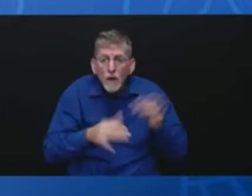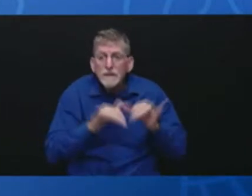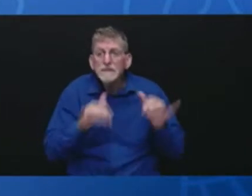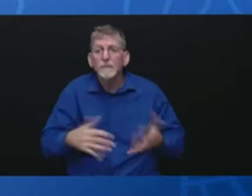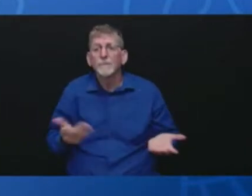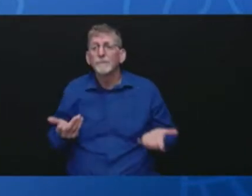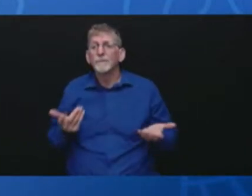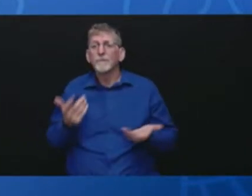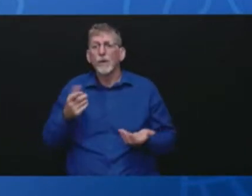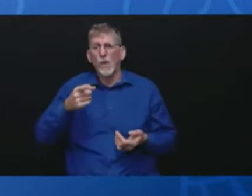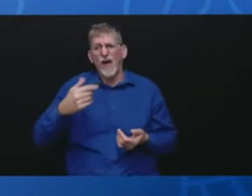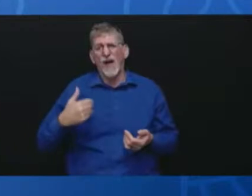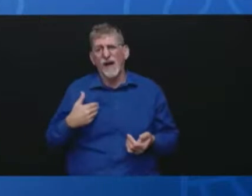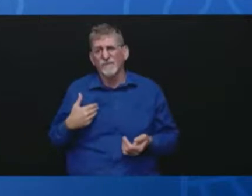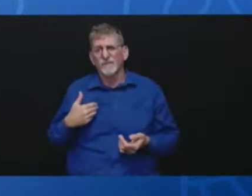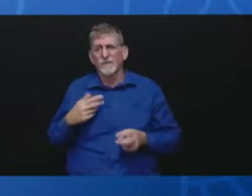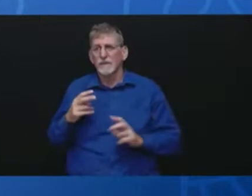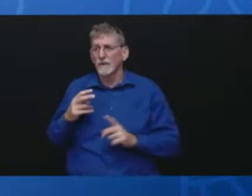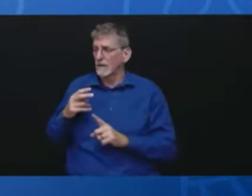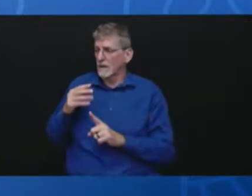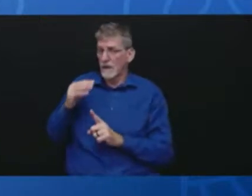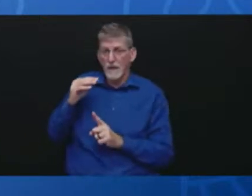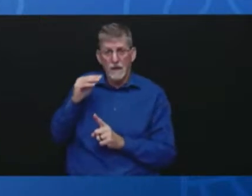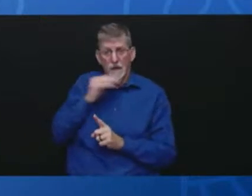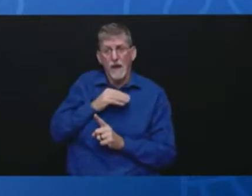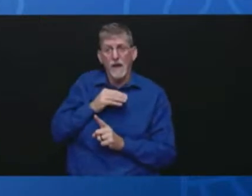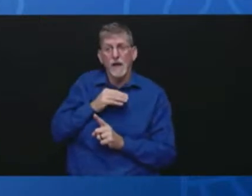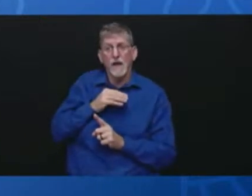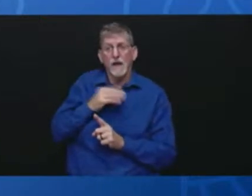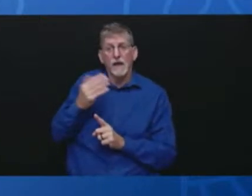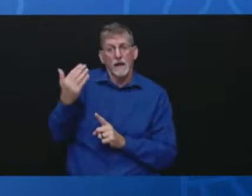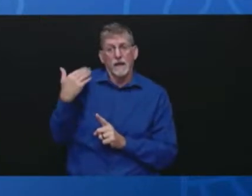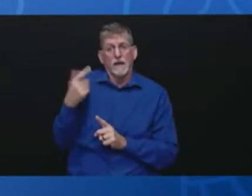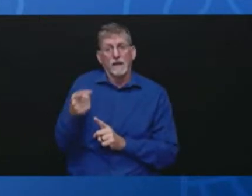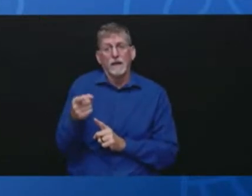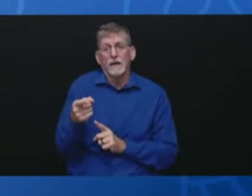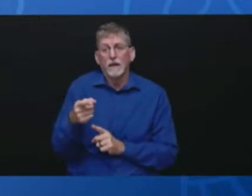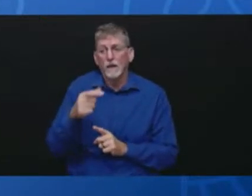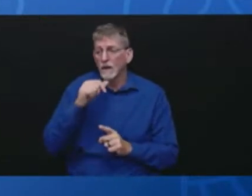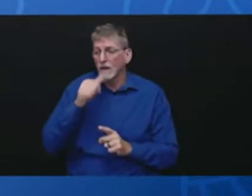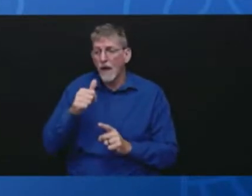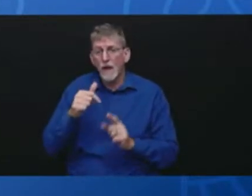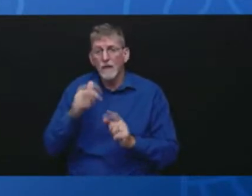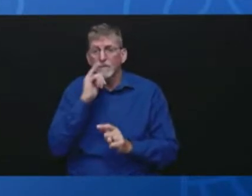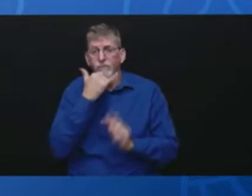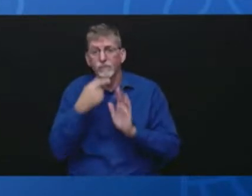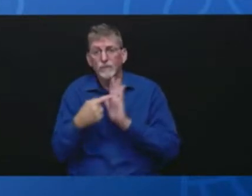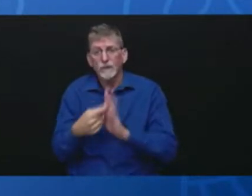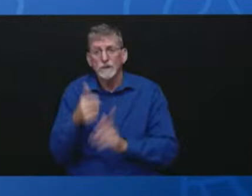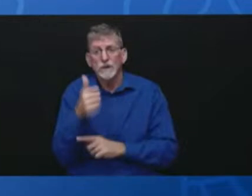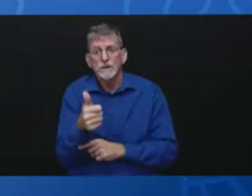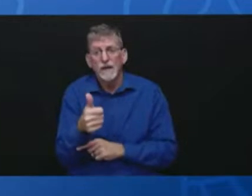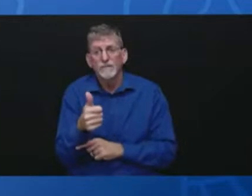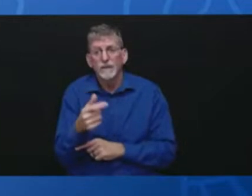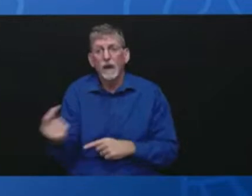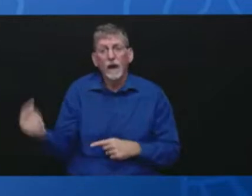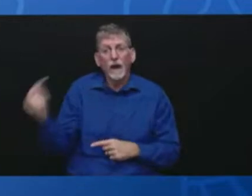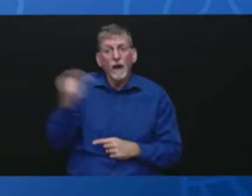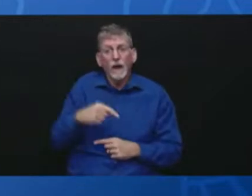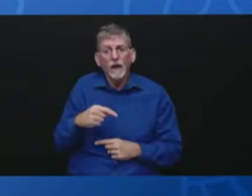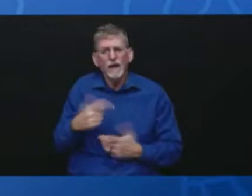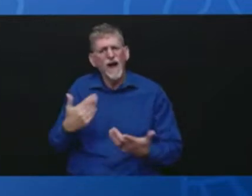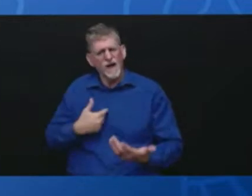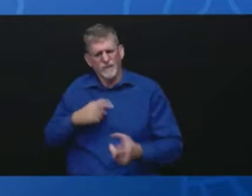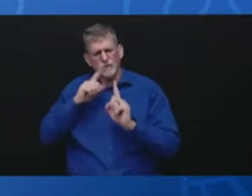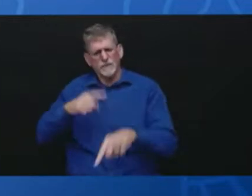lied, if you've misrepresented what you were going to do here, there has to be a response to that for a nation to be able to be taken